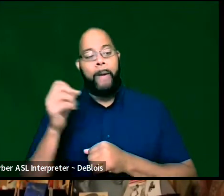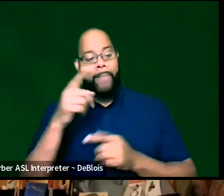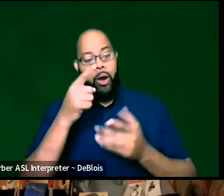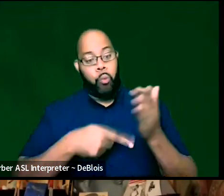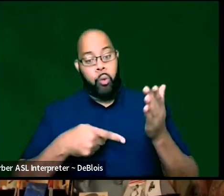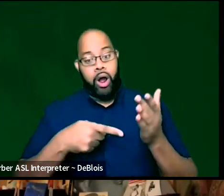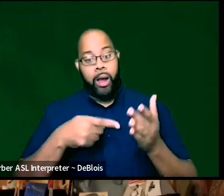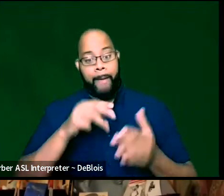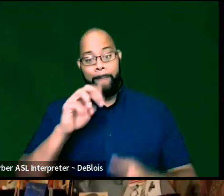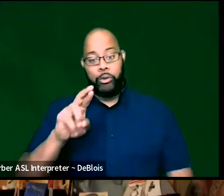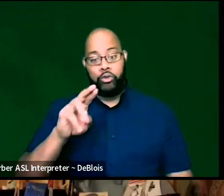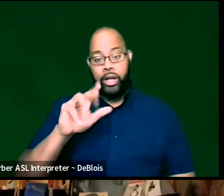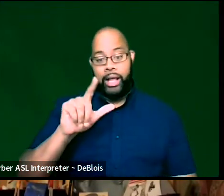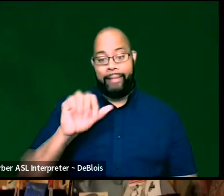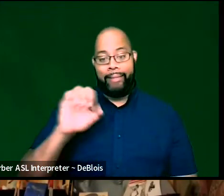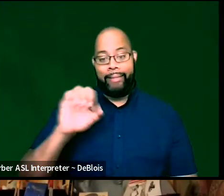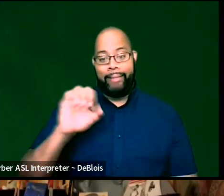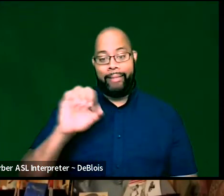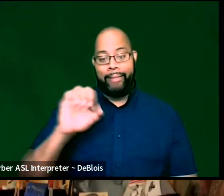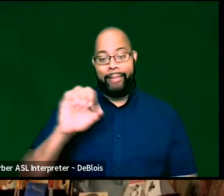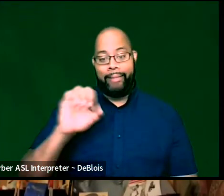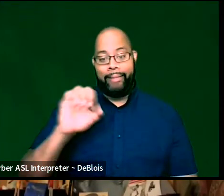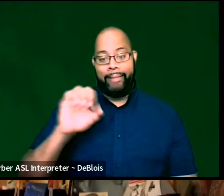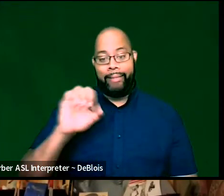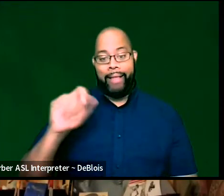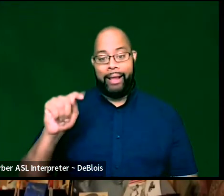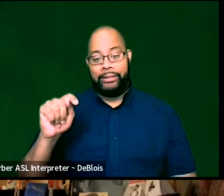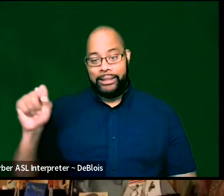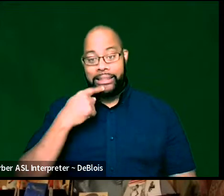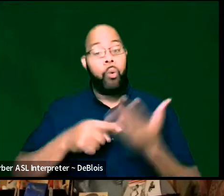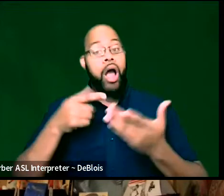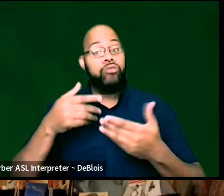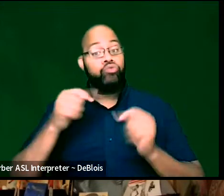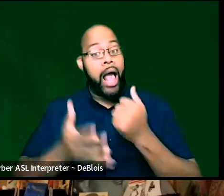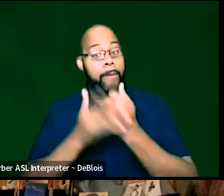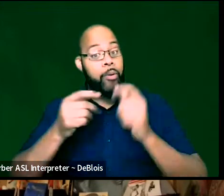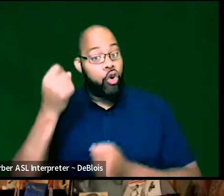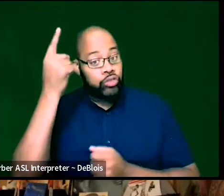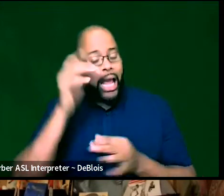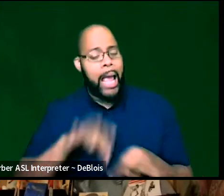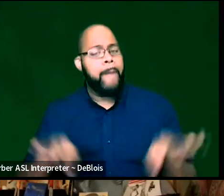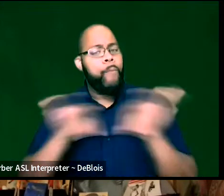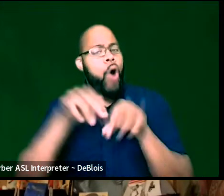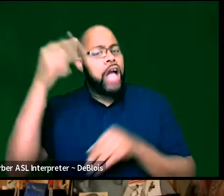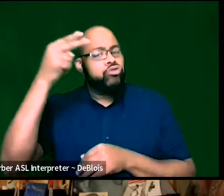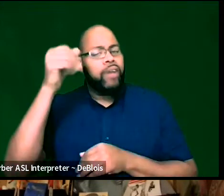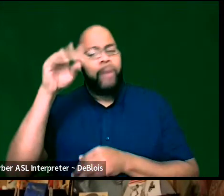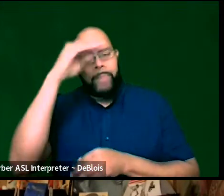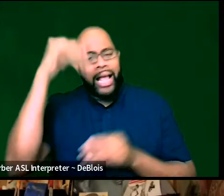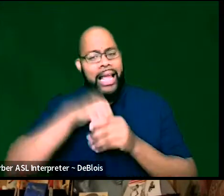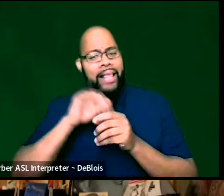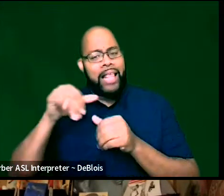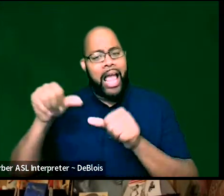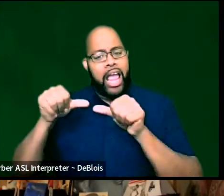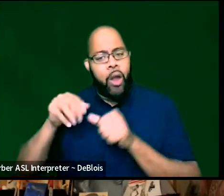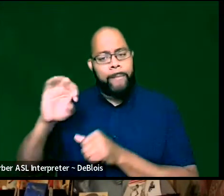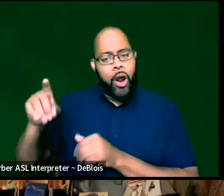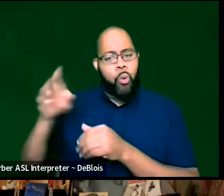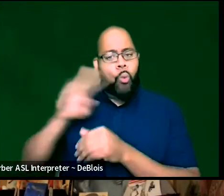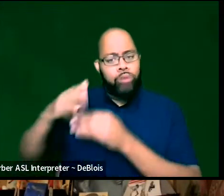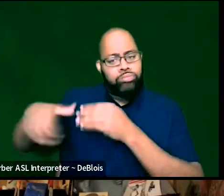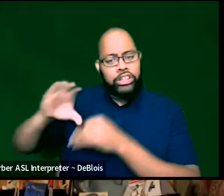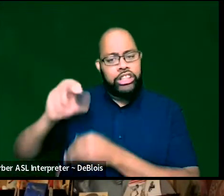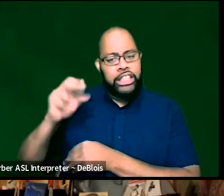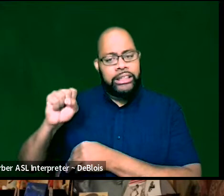Brother Leggett said, you know, trying to help people understand the historical importance of Blacks in the Chesapeake Bay is